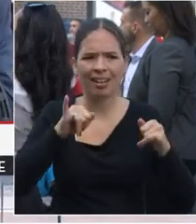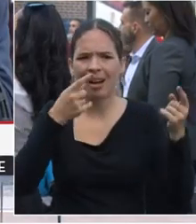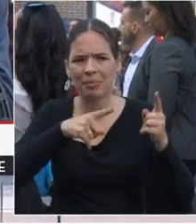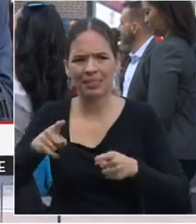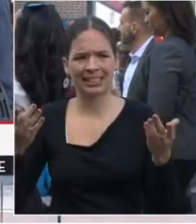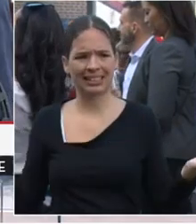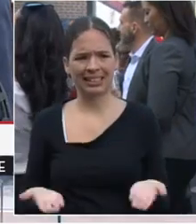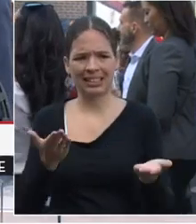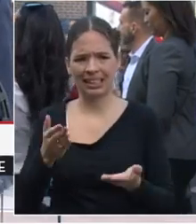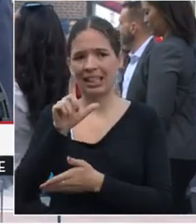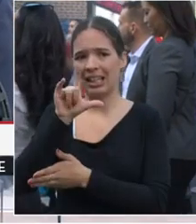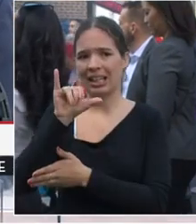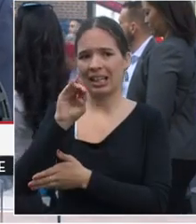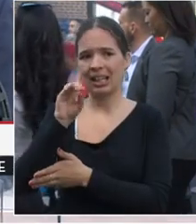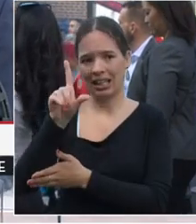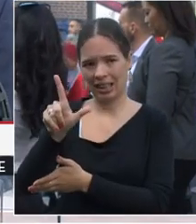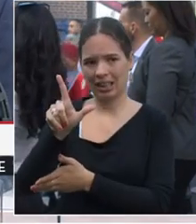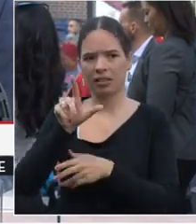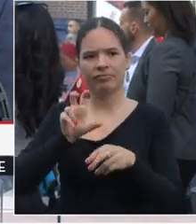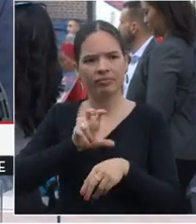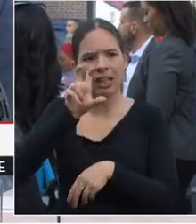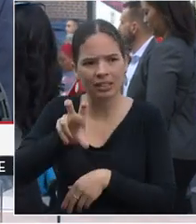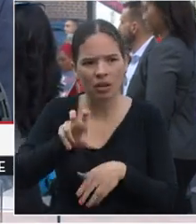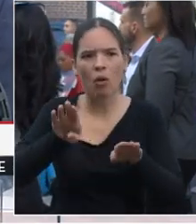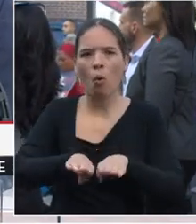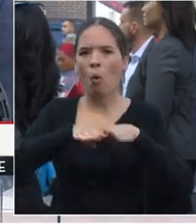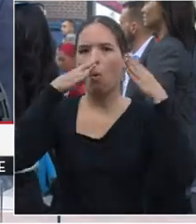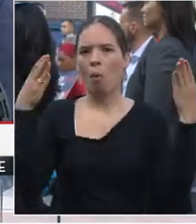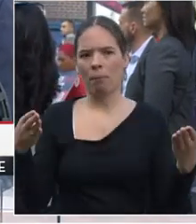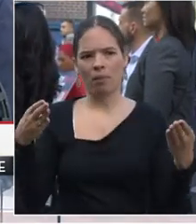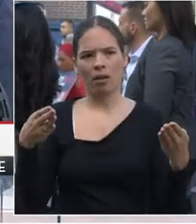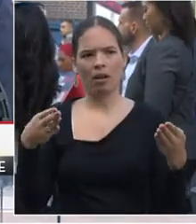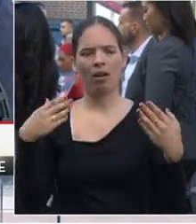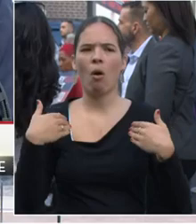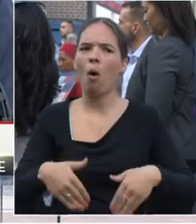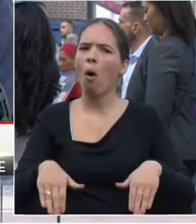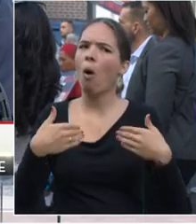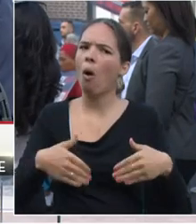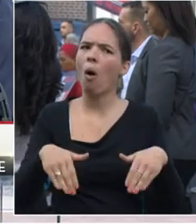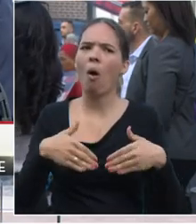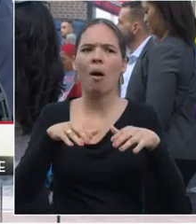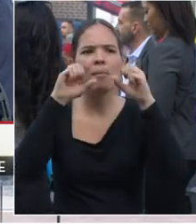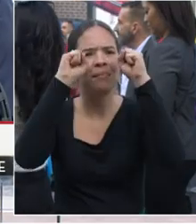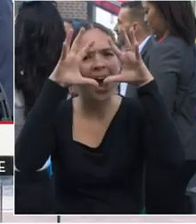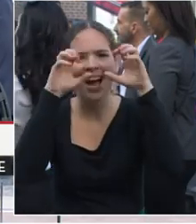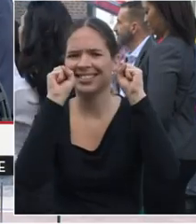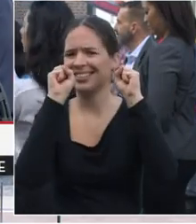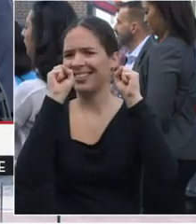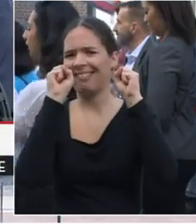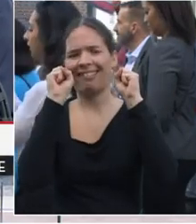investment that Lidl has made to open this store is quite frankly nothing short of amazing. I